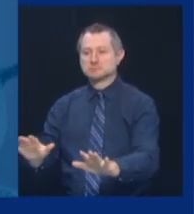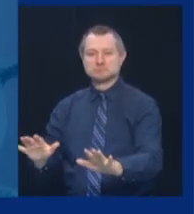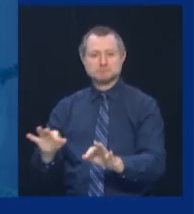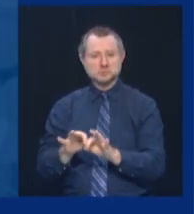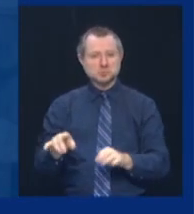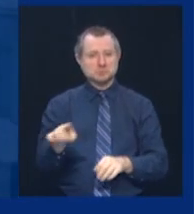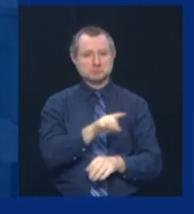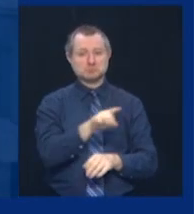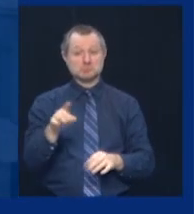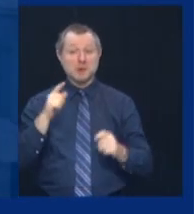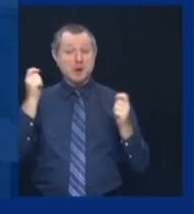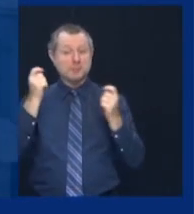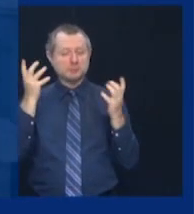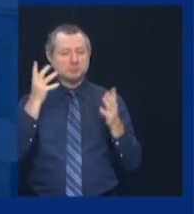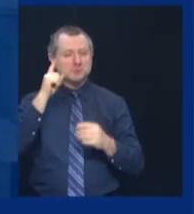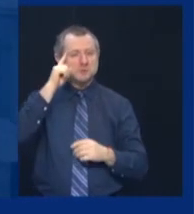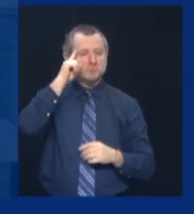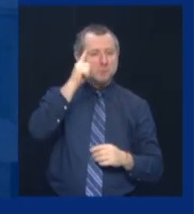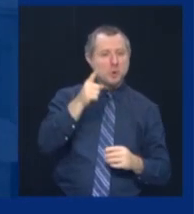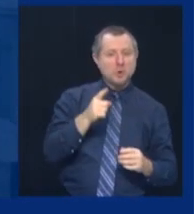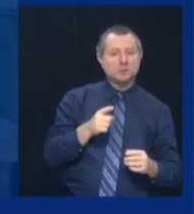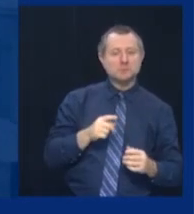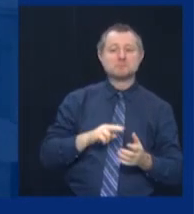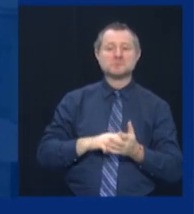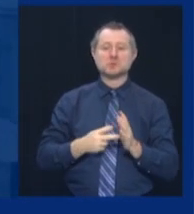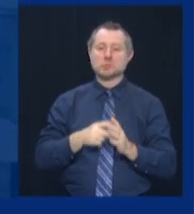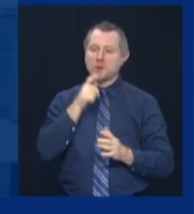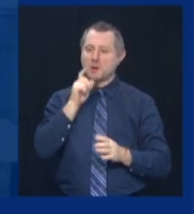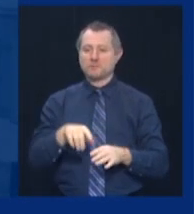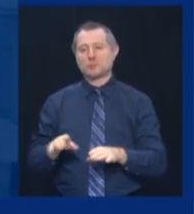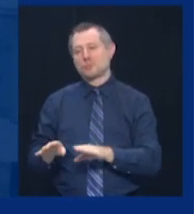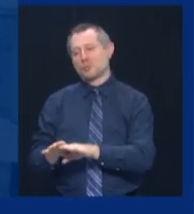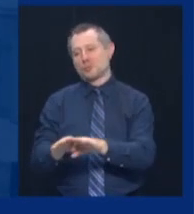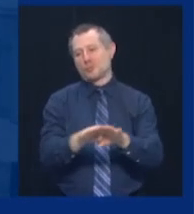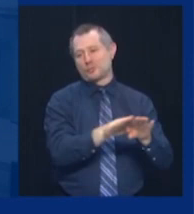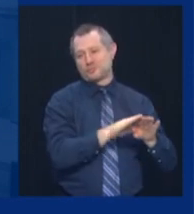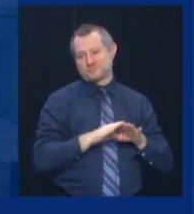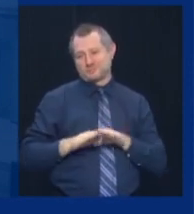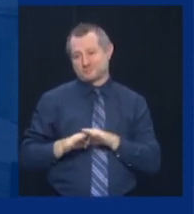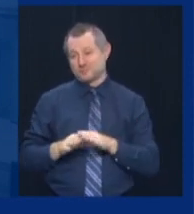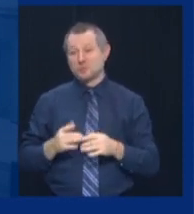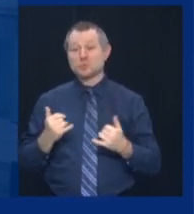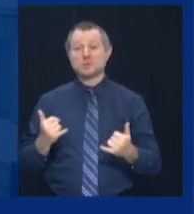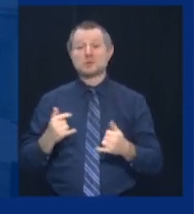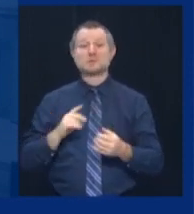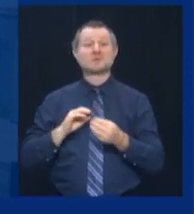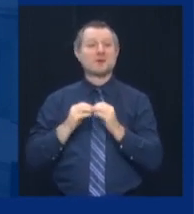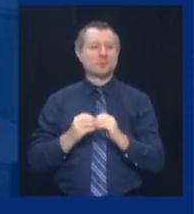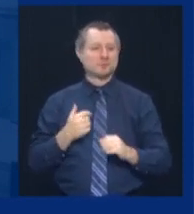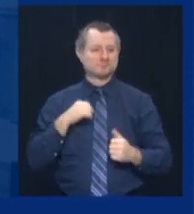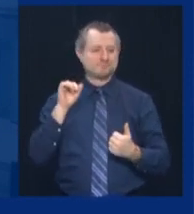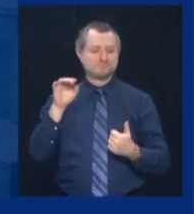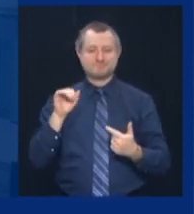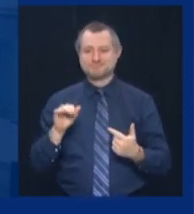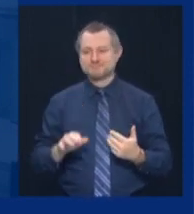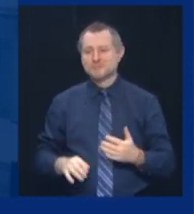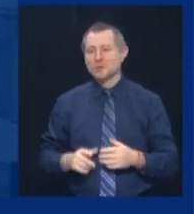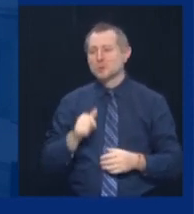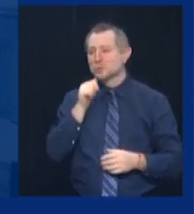and avoid shutdowns. This is what the numbers say today, which we're not quite sure what it